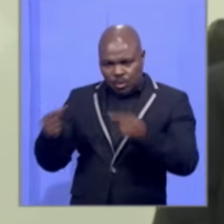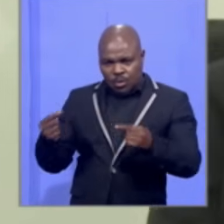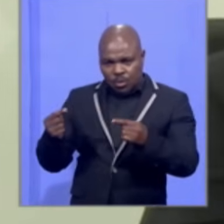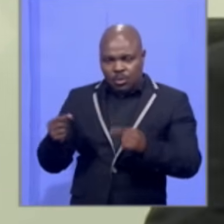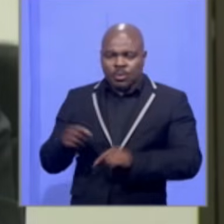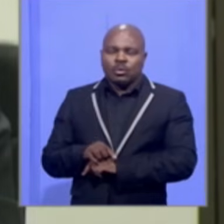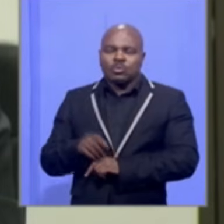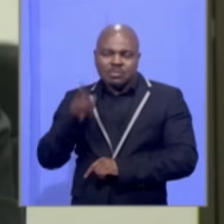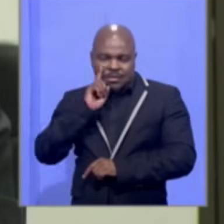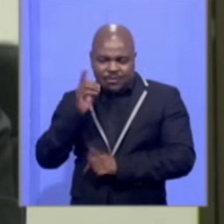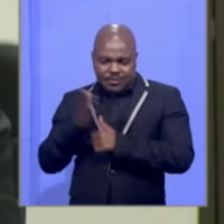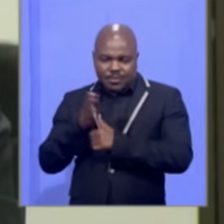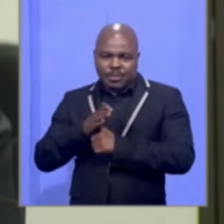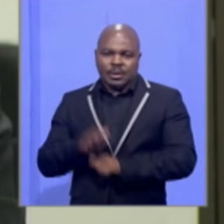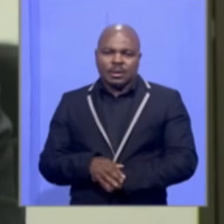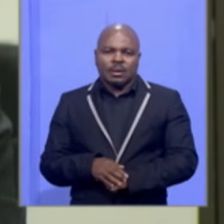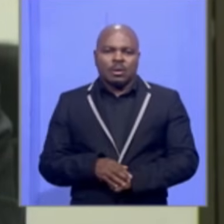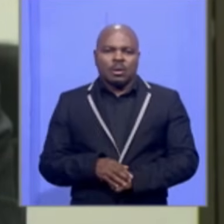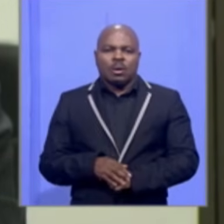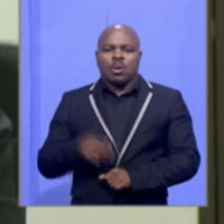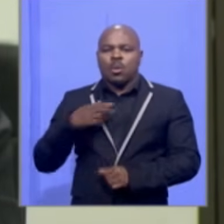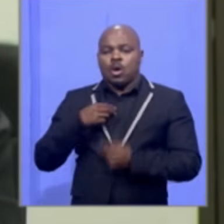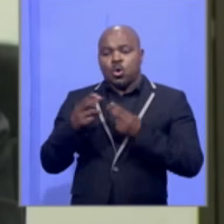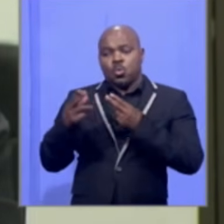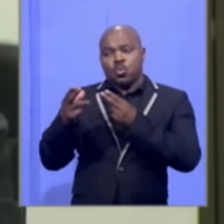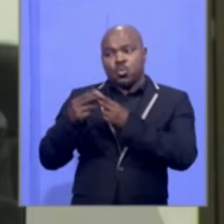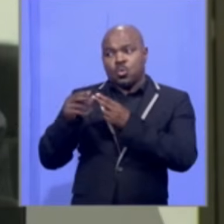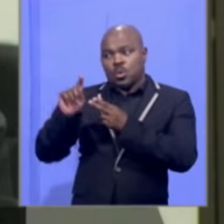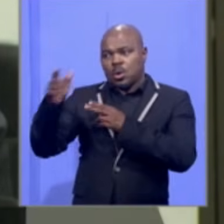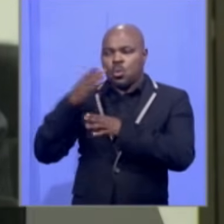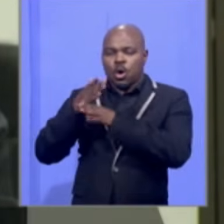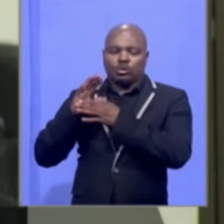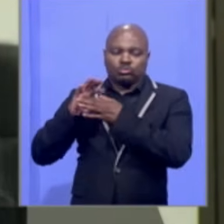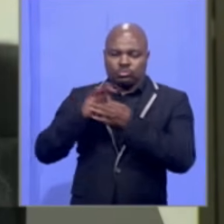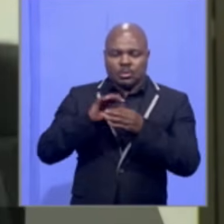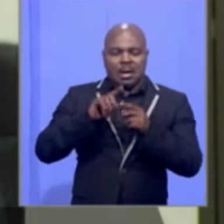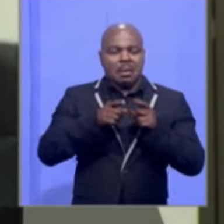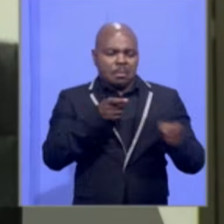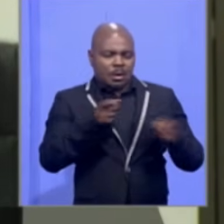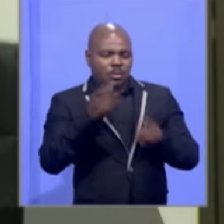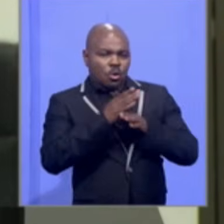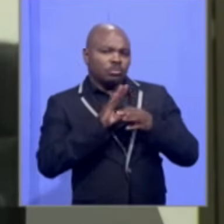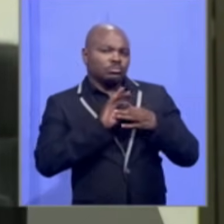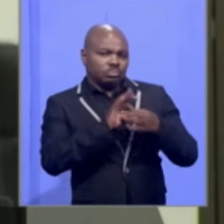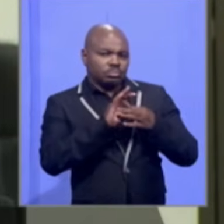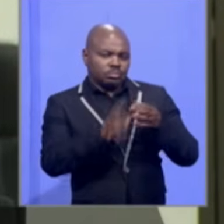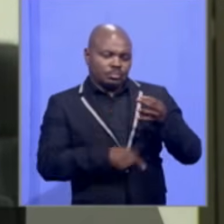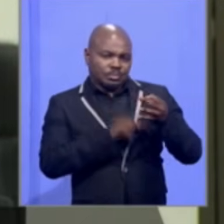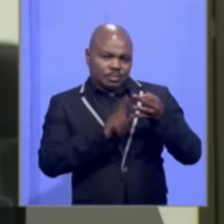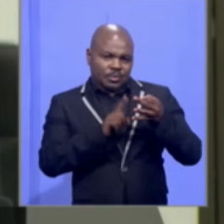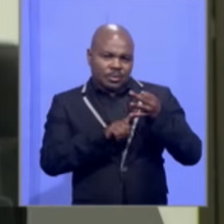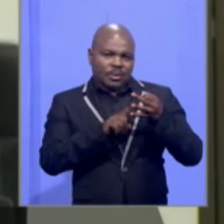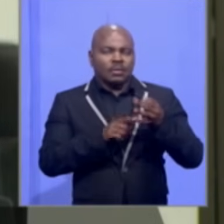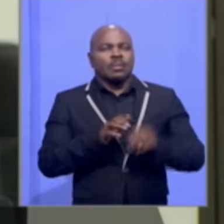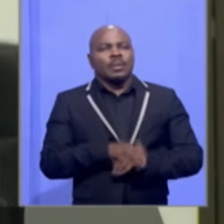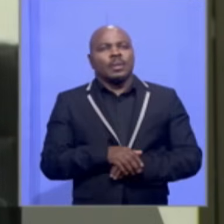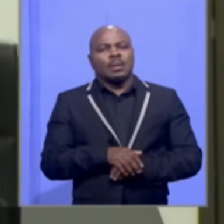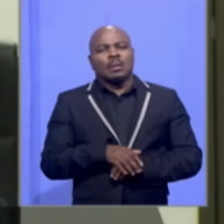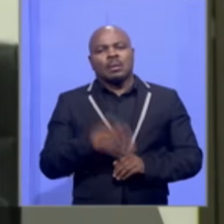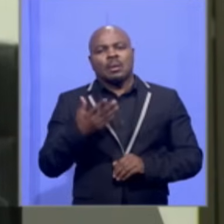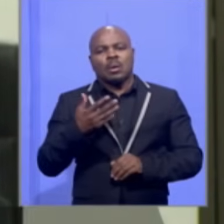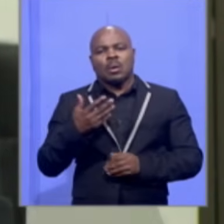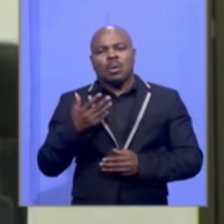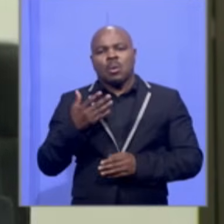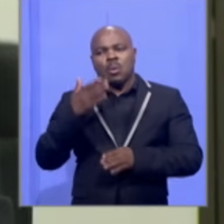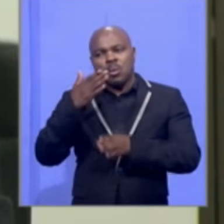the business. We'll work together with organized labor, we'll work together with management, we'll also work together with the affected